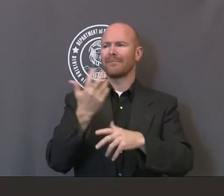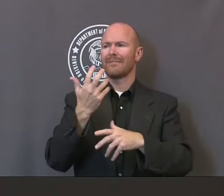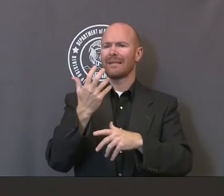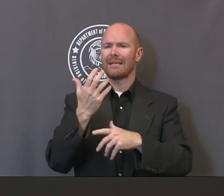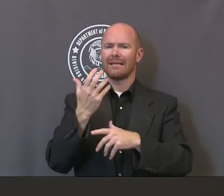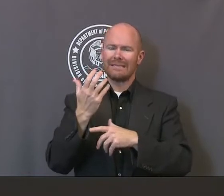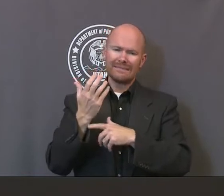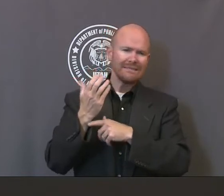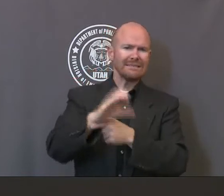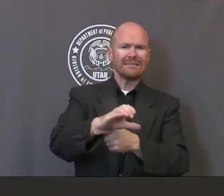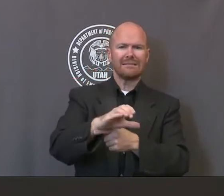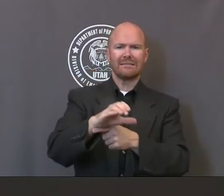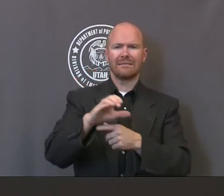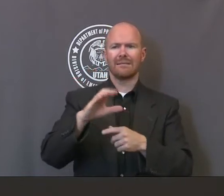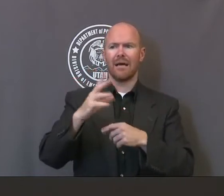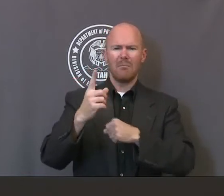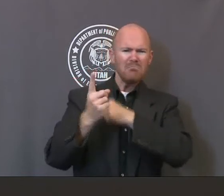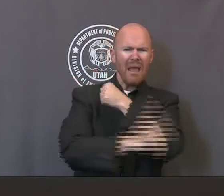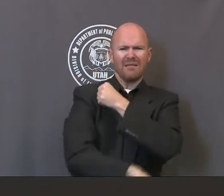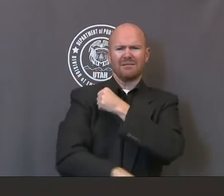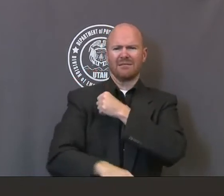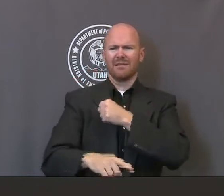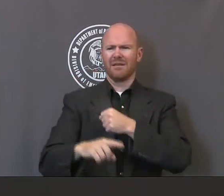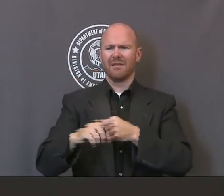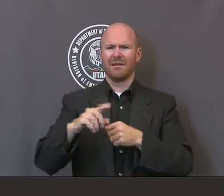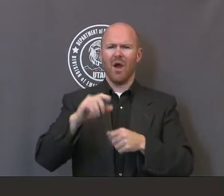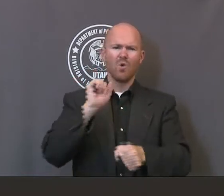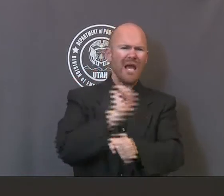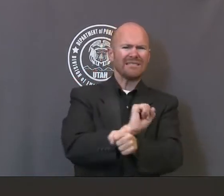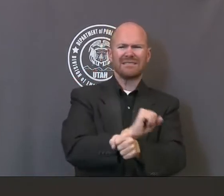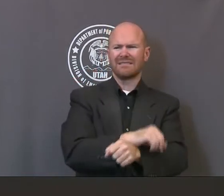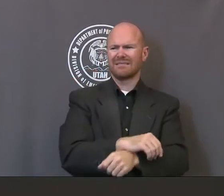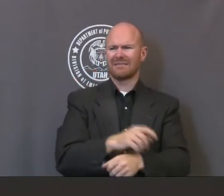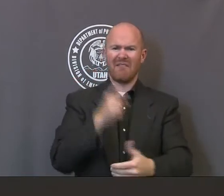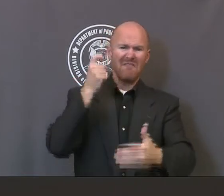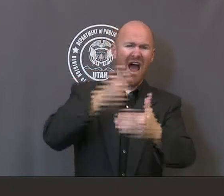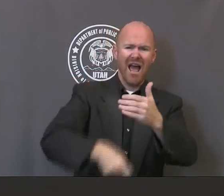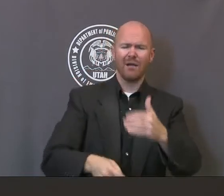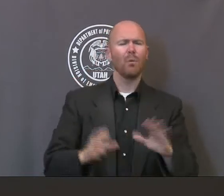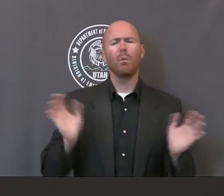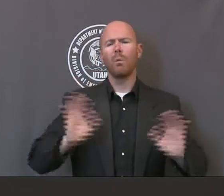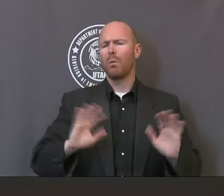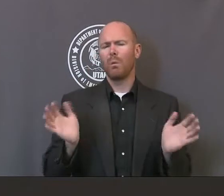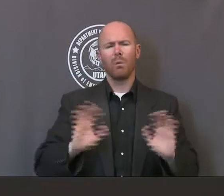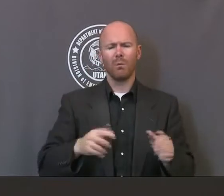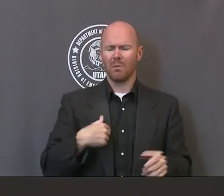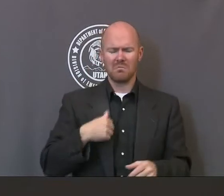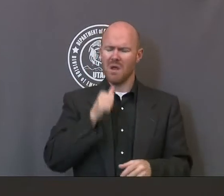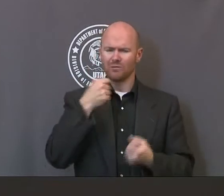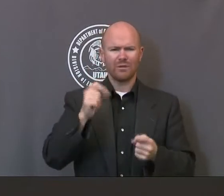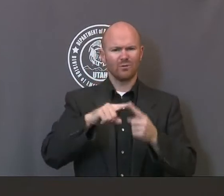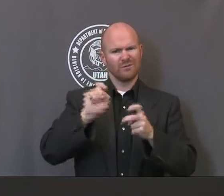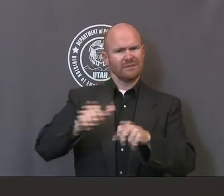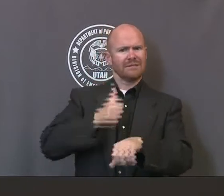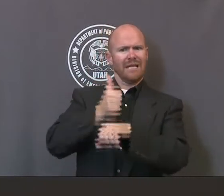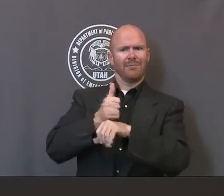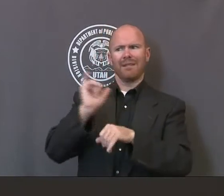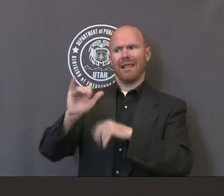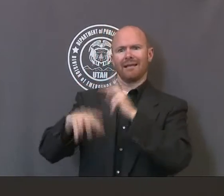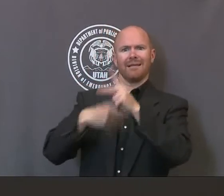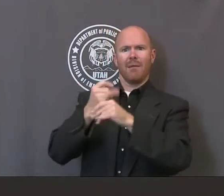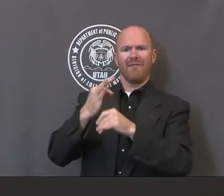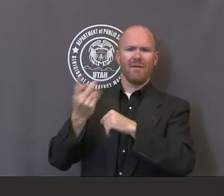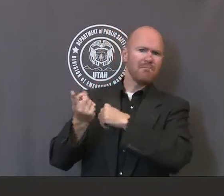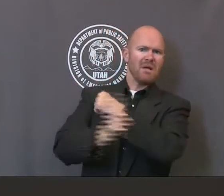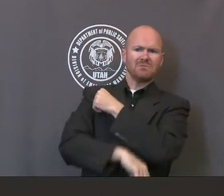impose civil penalties or cause trouble with some sort of an enforcement method. That is